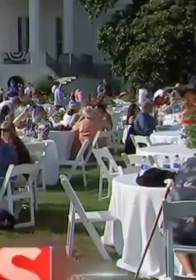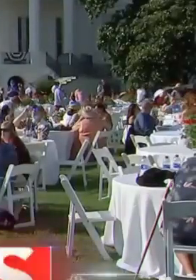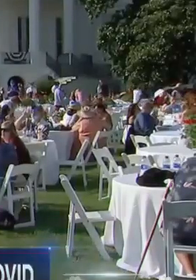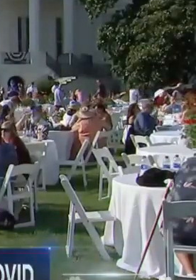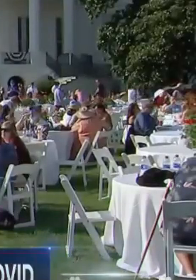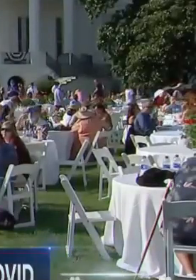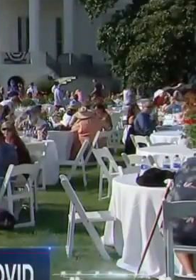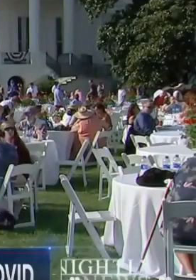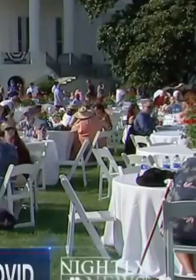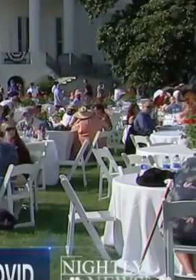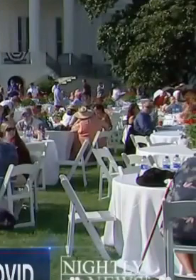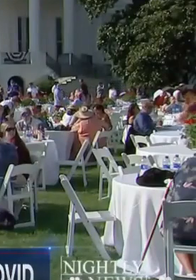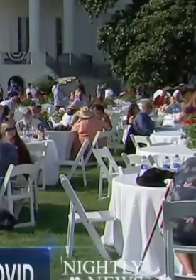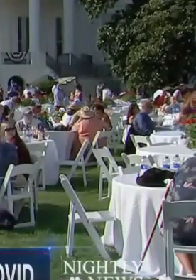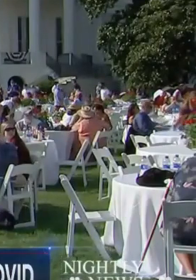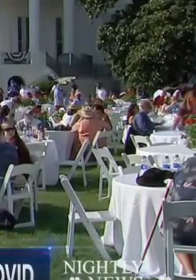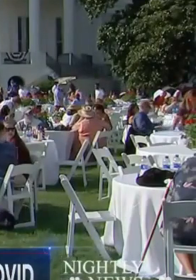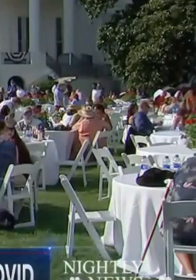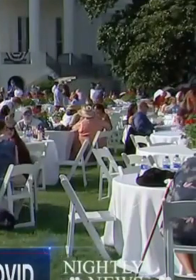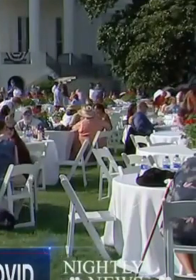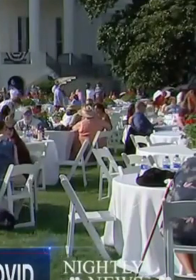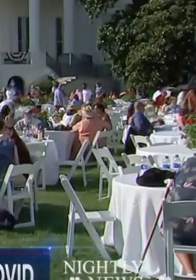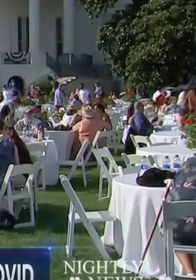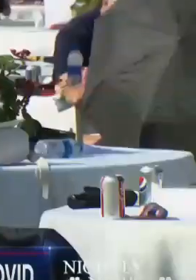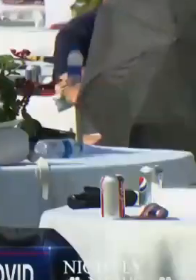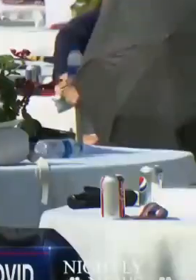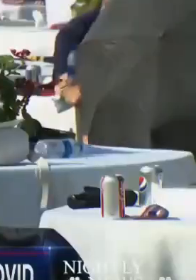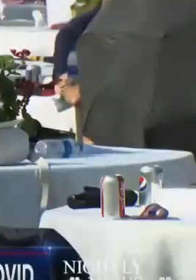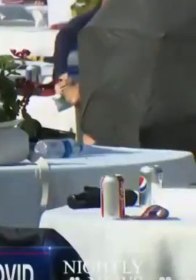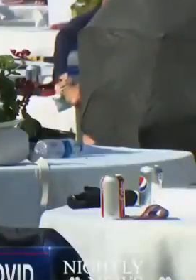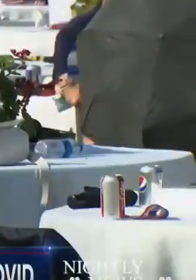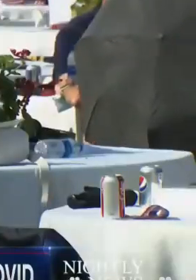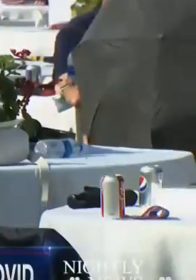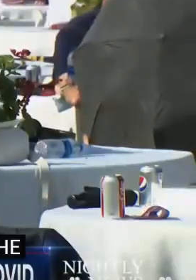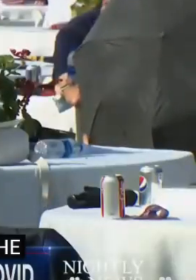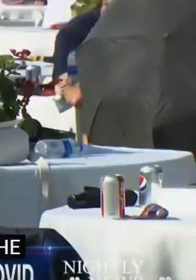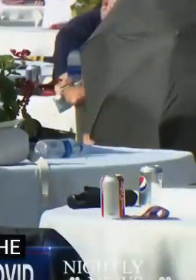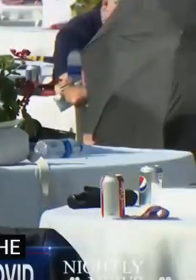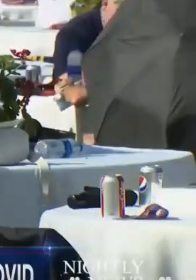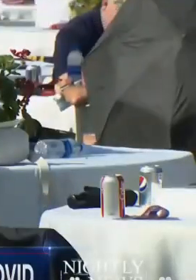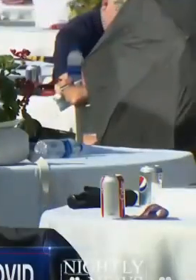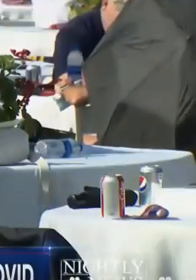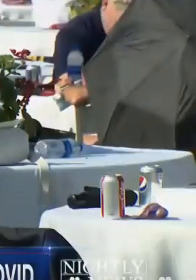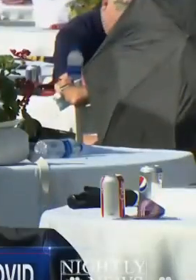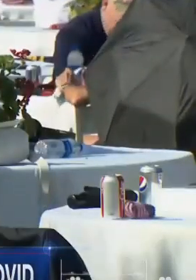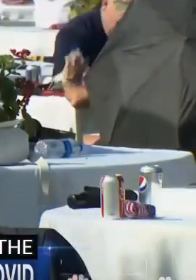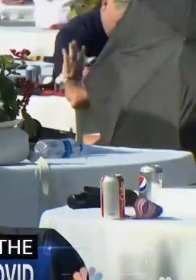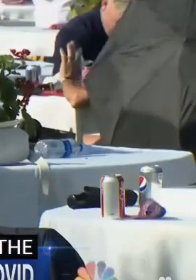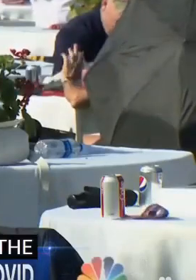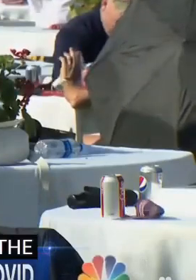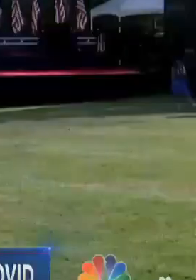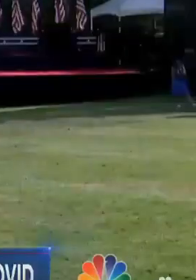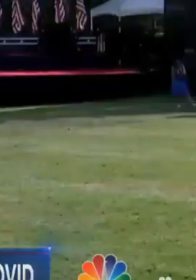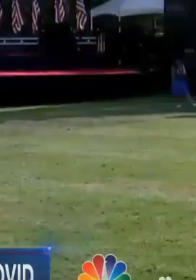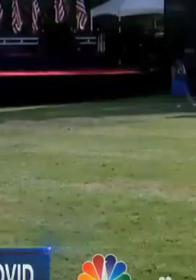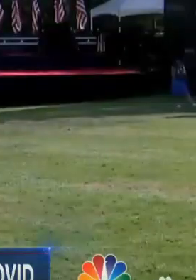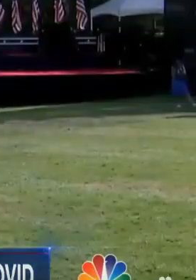The White House South Lawn hosting the largest event here since the pandemic. Frontline healthcare workers